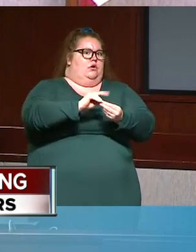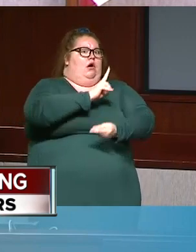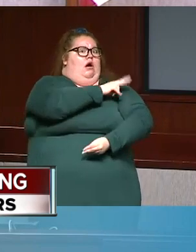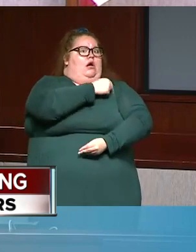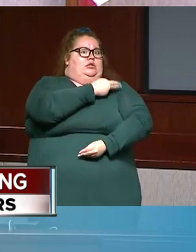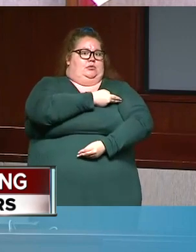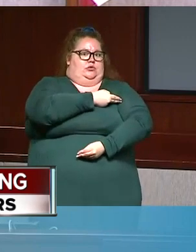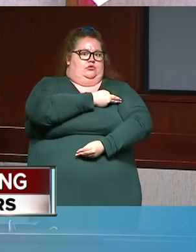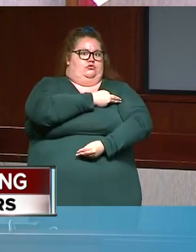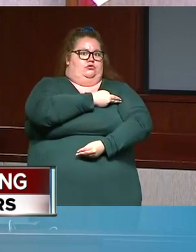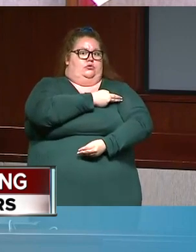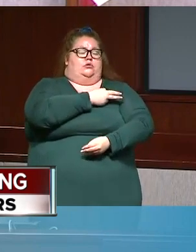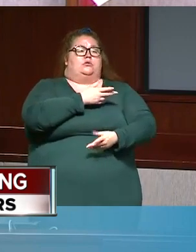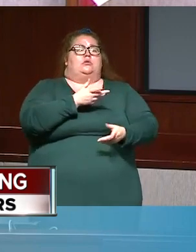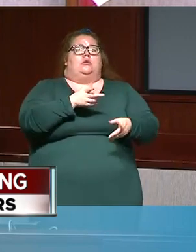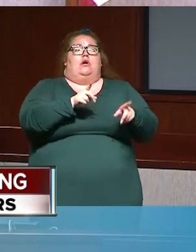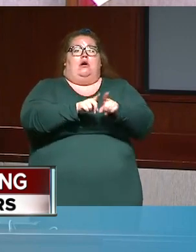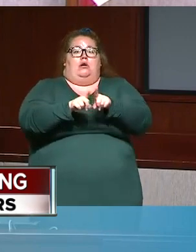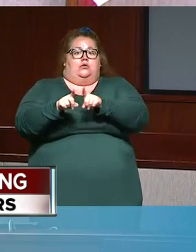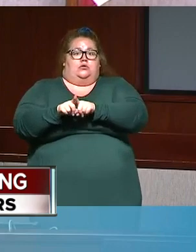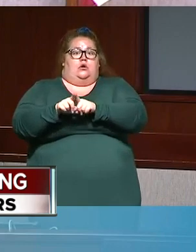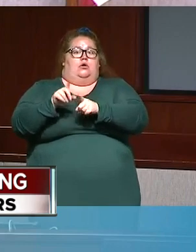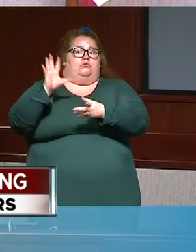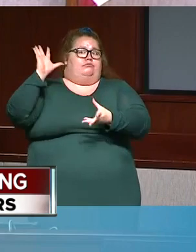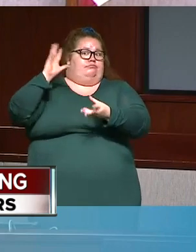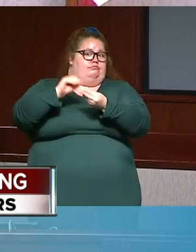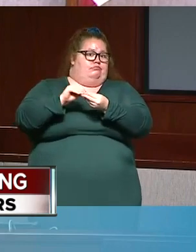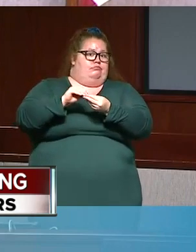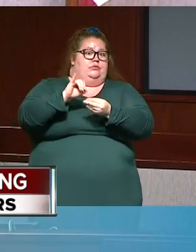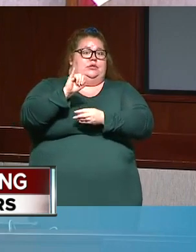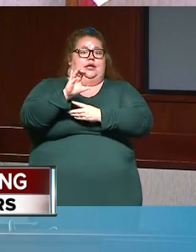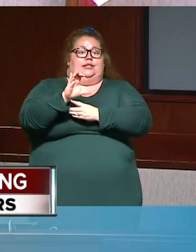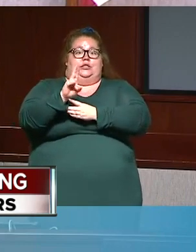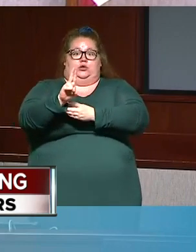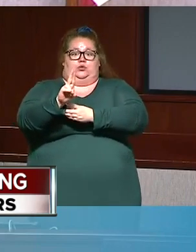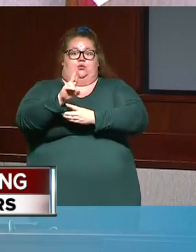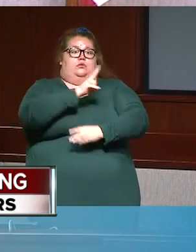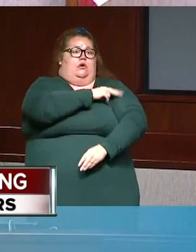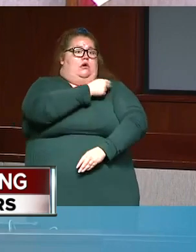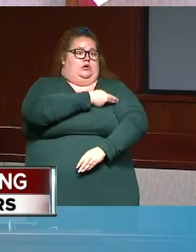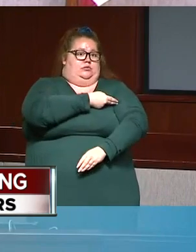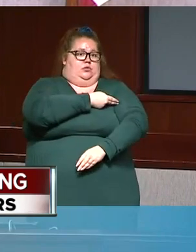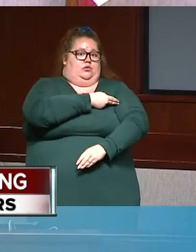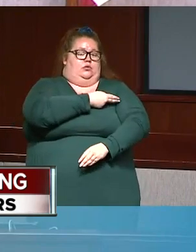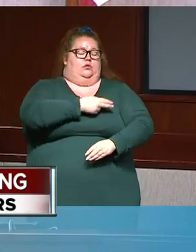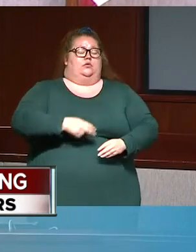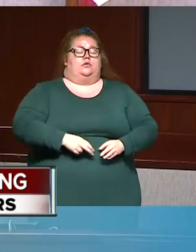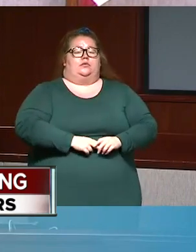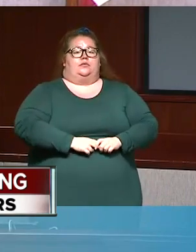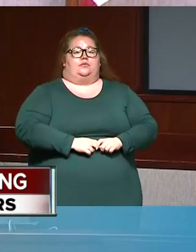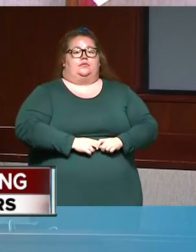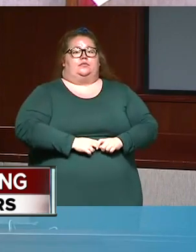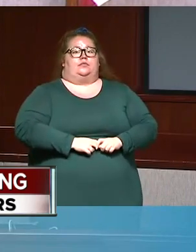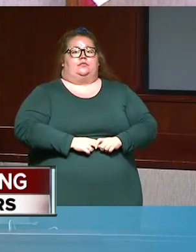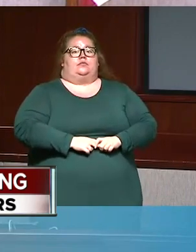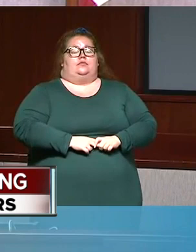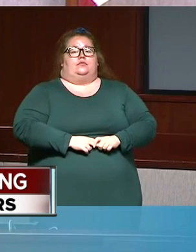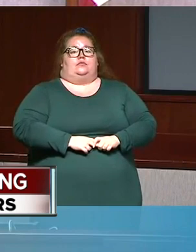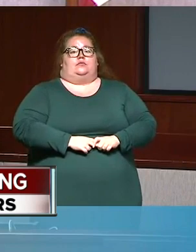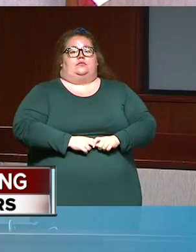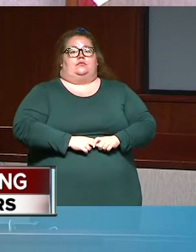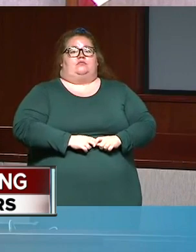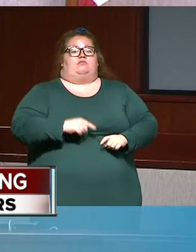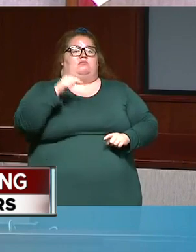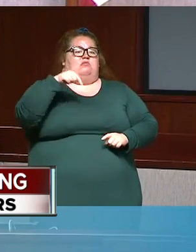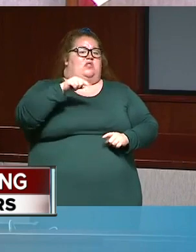also predicted ICU hospitalizations. We can put into this system variables that include